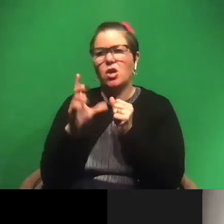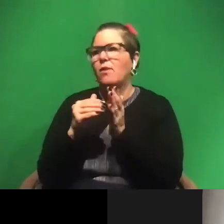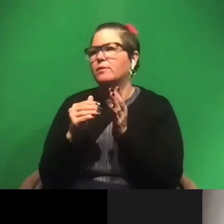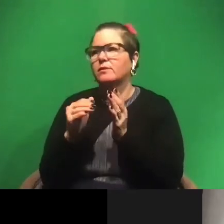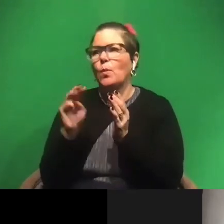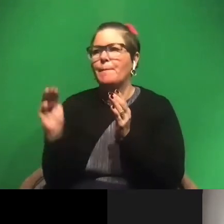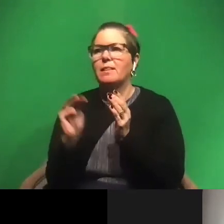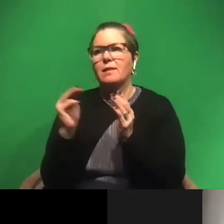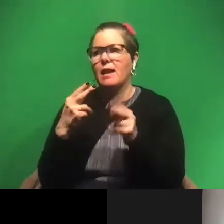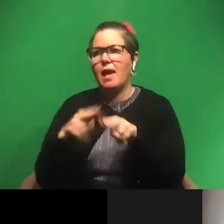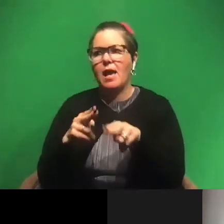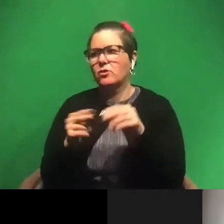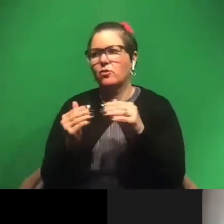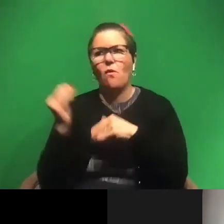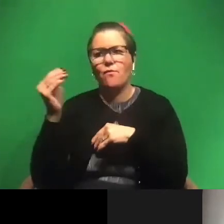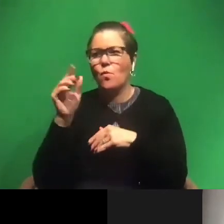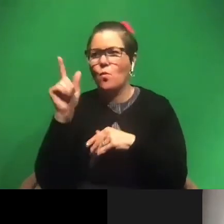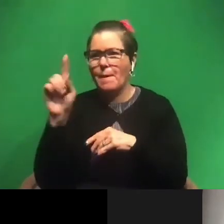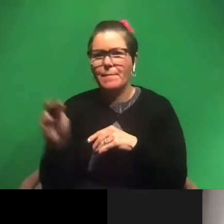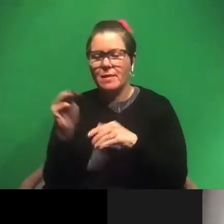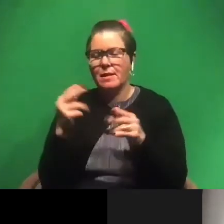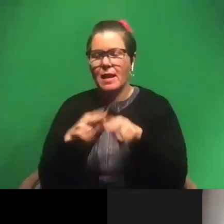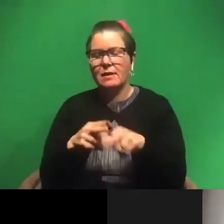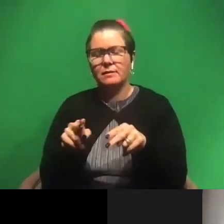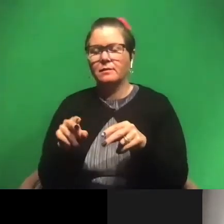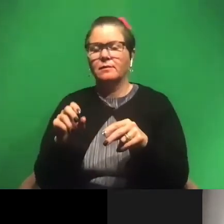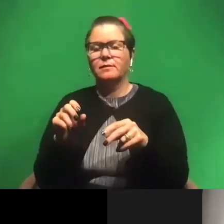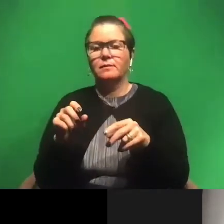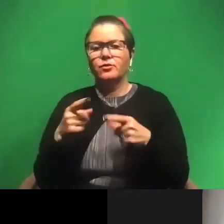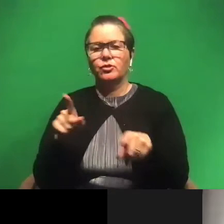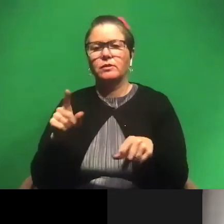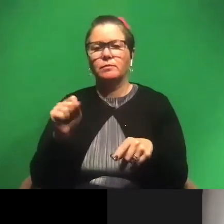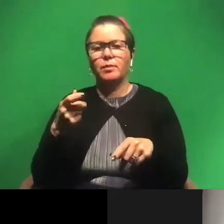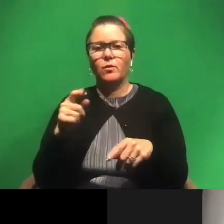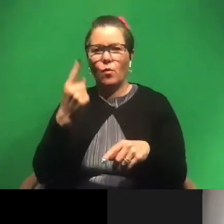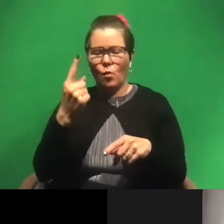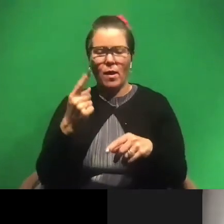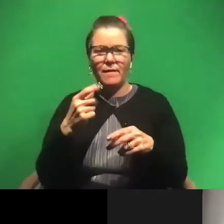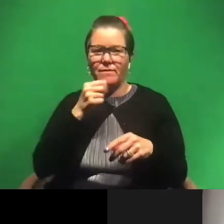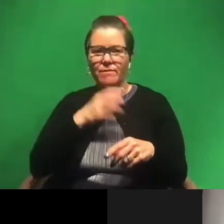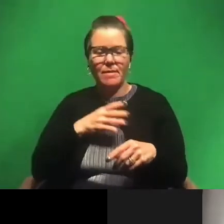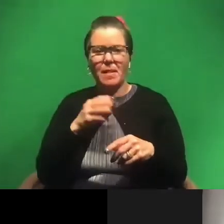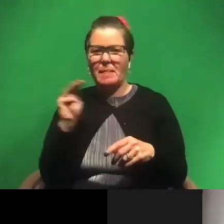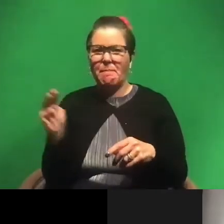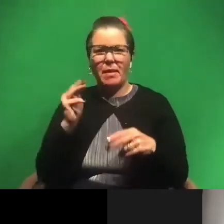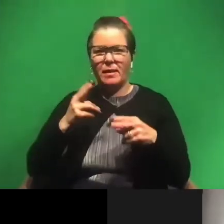or more than 1 million eggs in spawning. Last year, we had one female that spawned some like millions of eggs, I